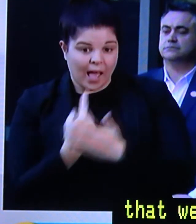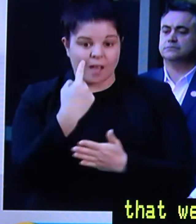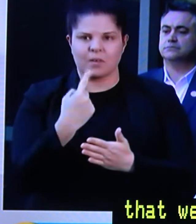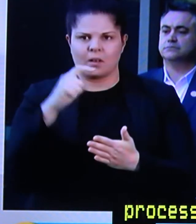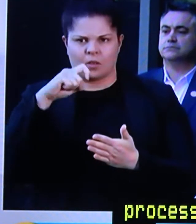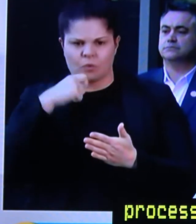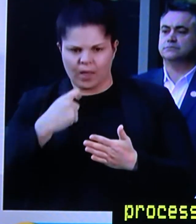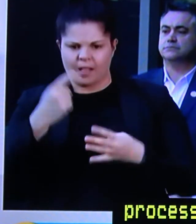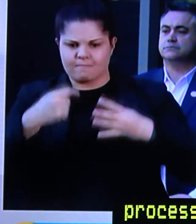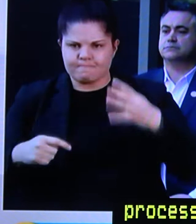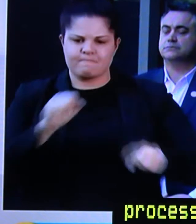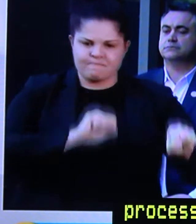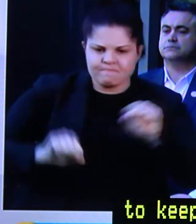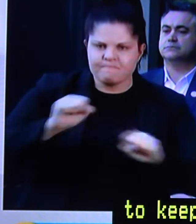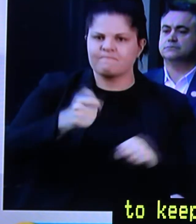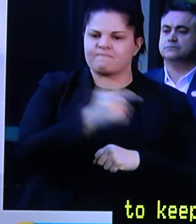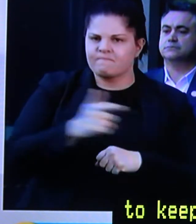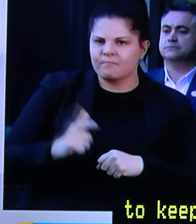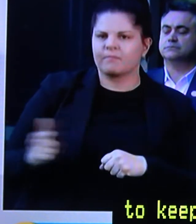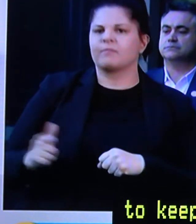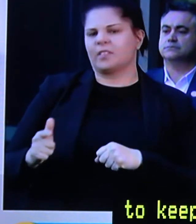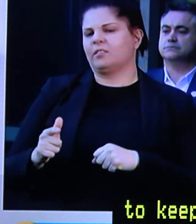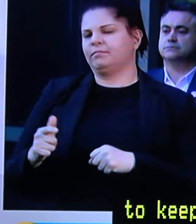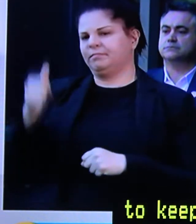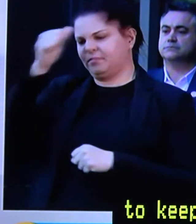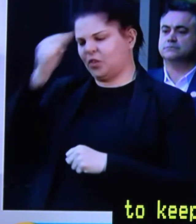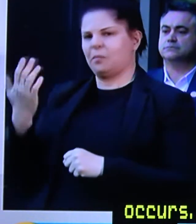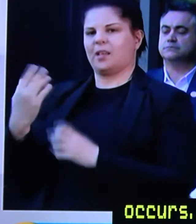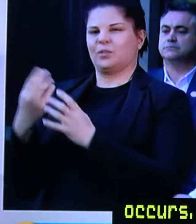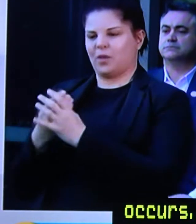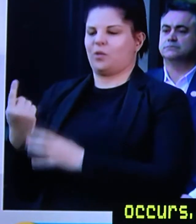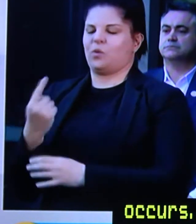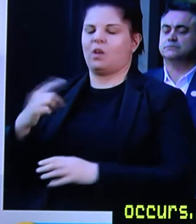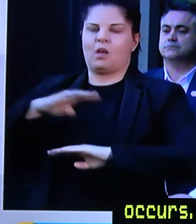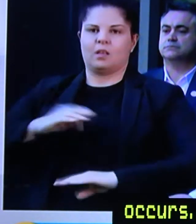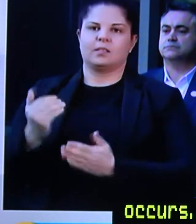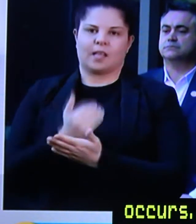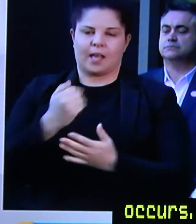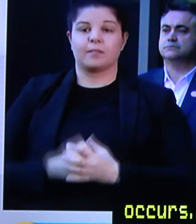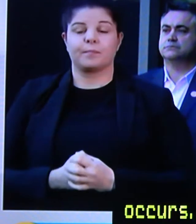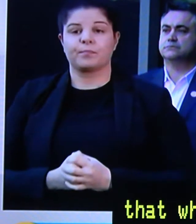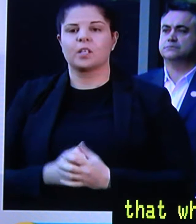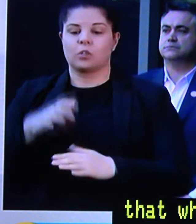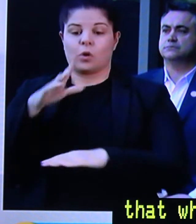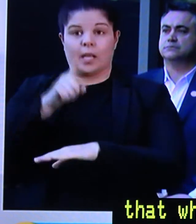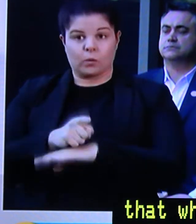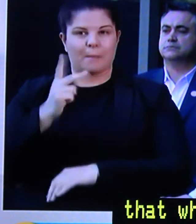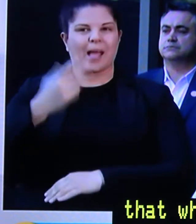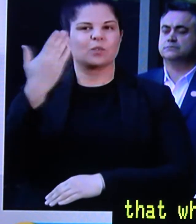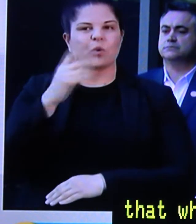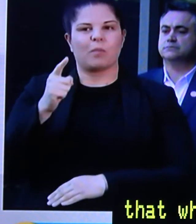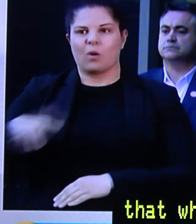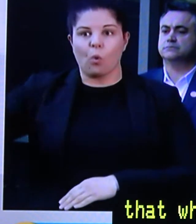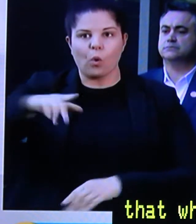I also do want to stress that whilst it'll be a staged return to school from next week, the New South Wales Government has encouraged all